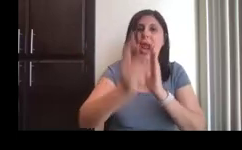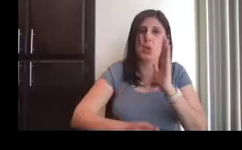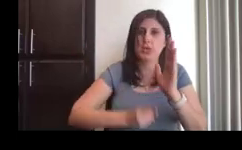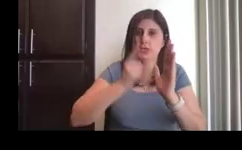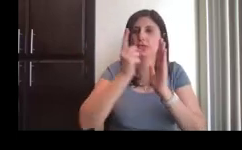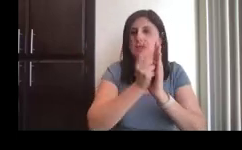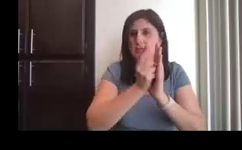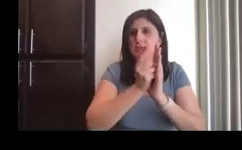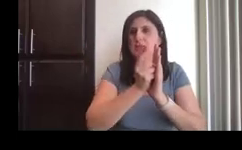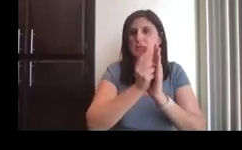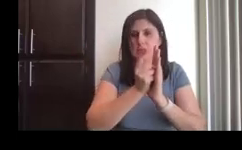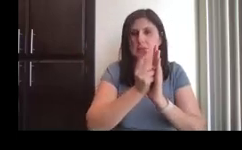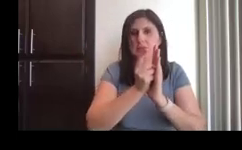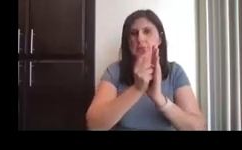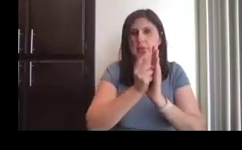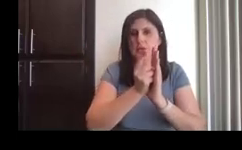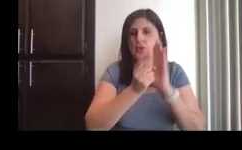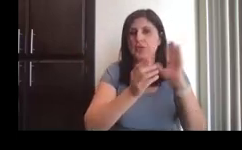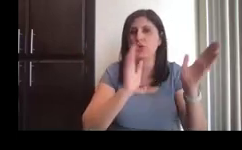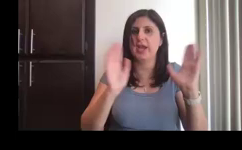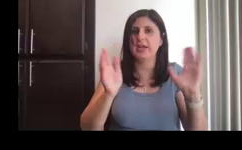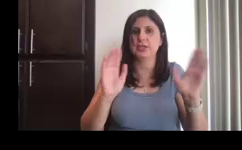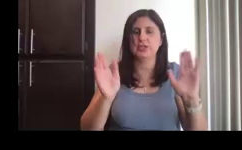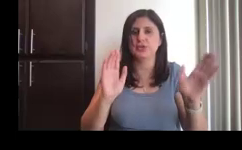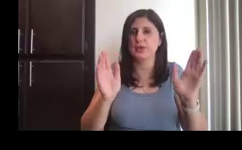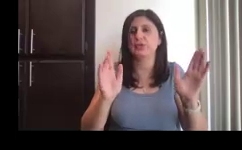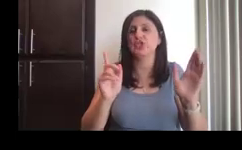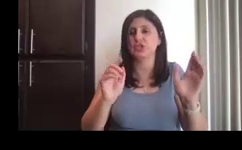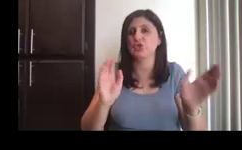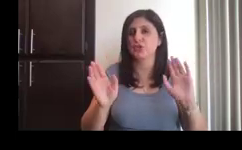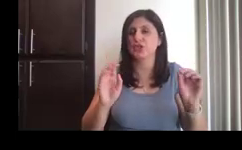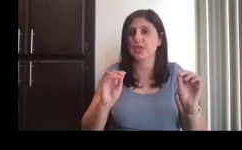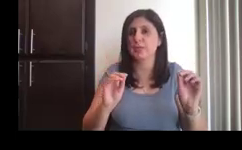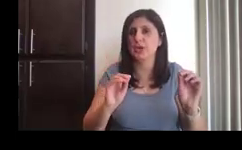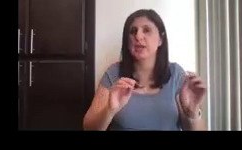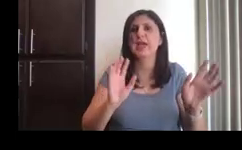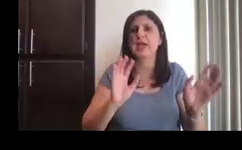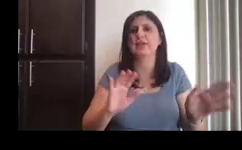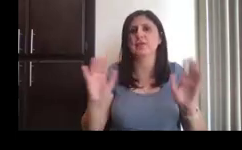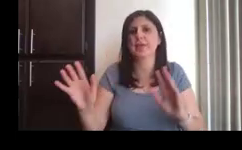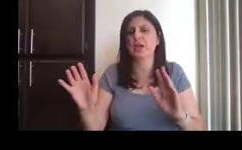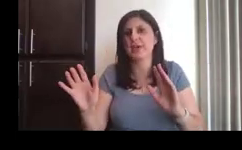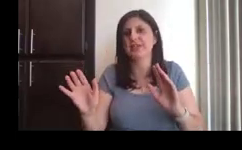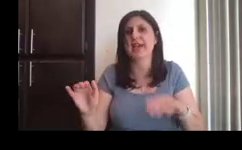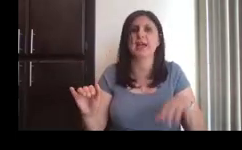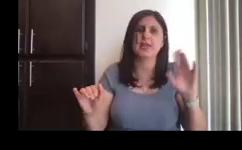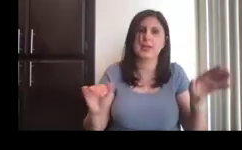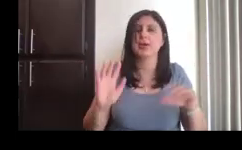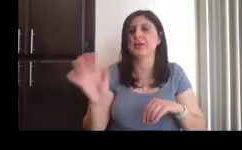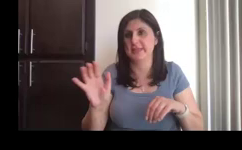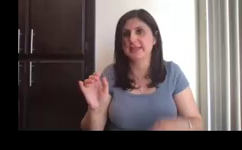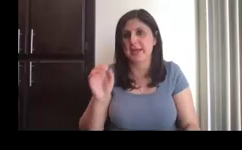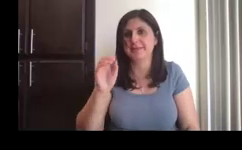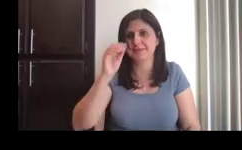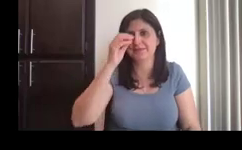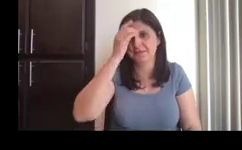24 hours. Okay, so 1 through 9, you could do it with just switching the number, and then from then on, you have to add the